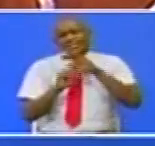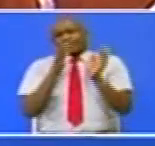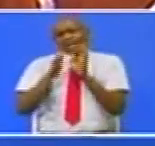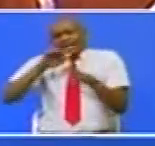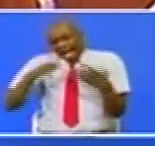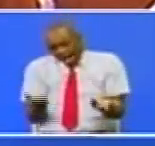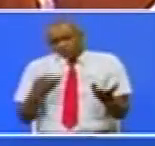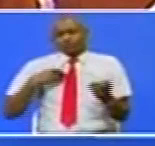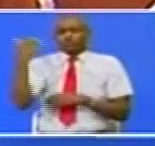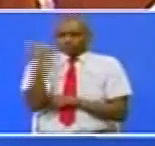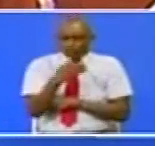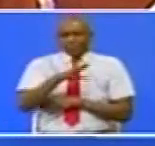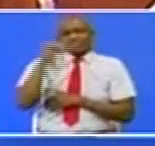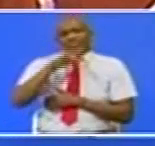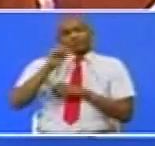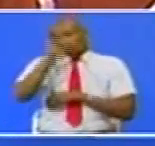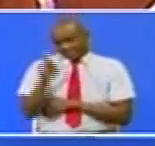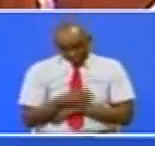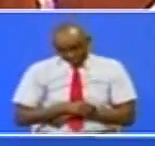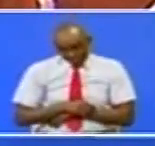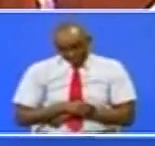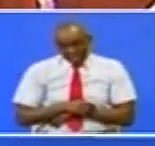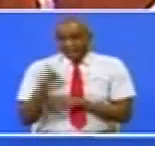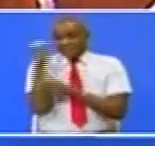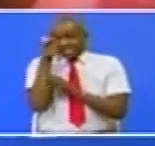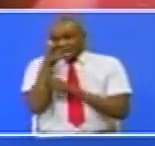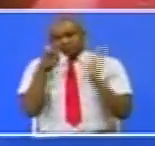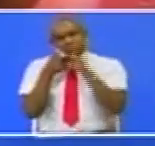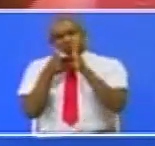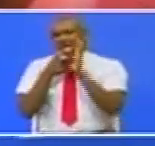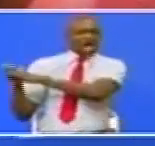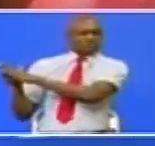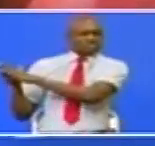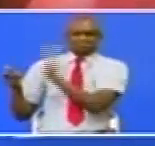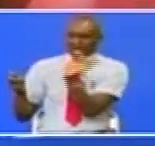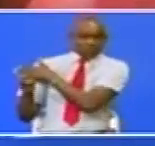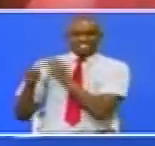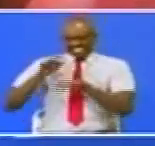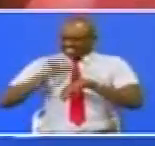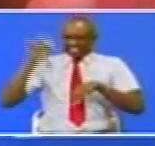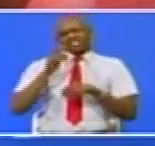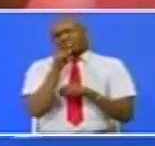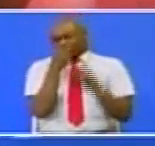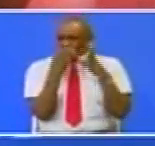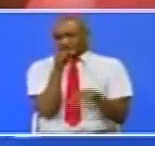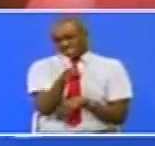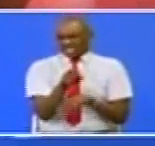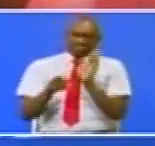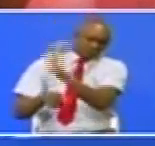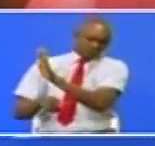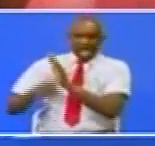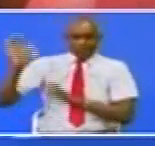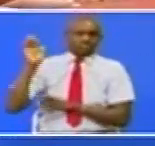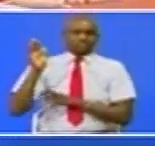to curb exam cheating. The media was, however, locked out of the meeting due to the sensitivity of the issue that has rocked the